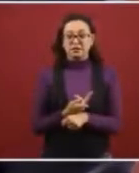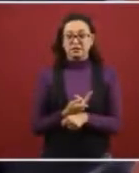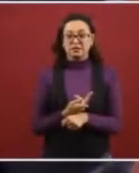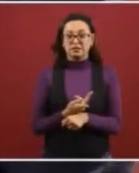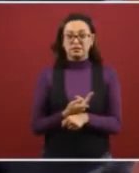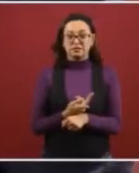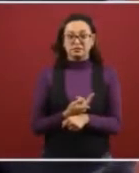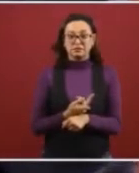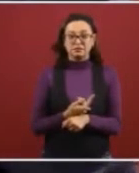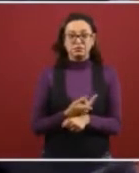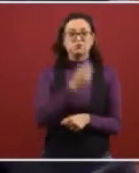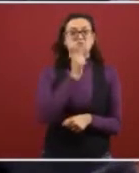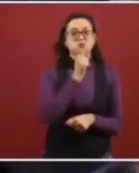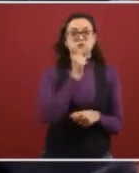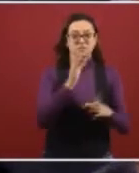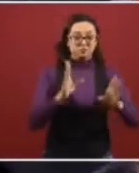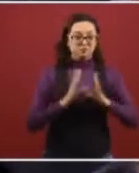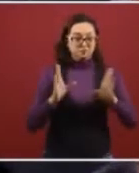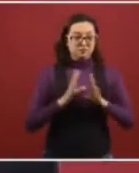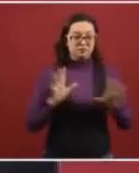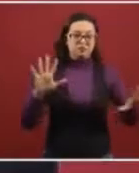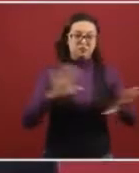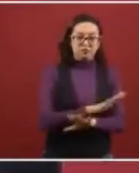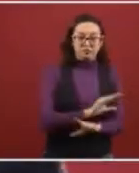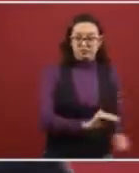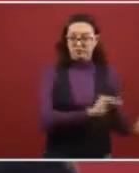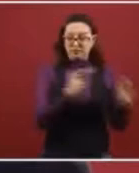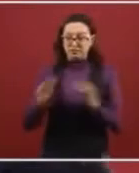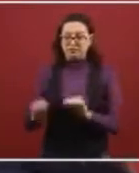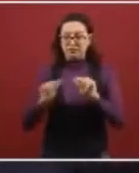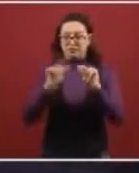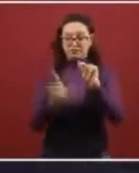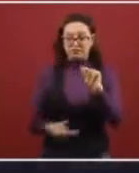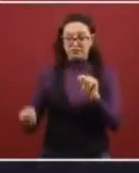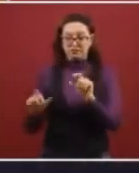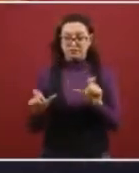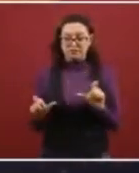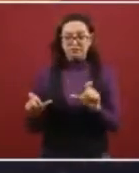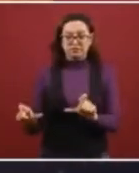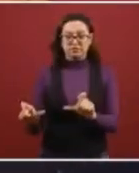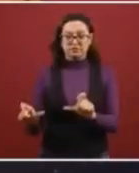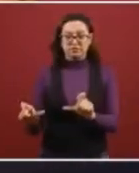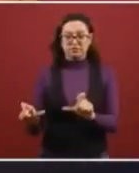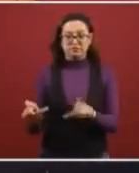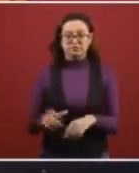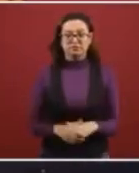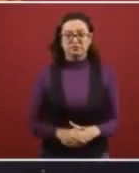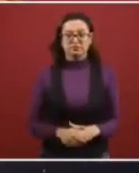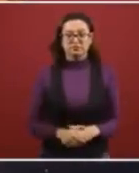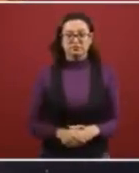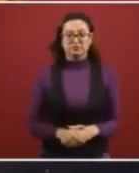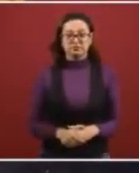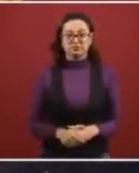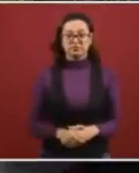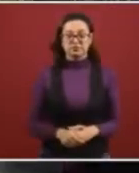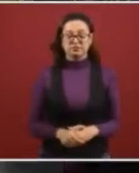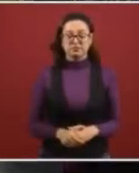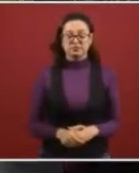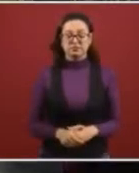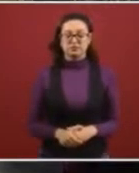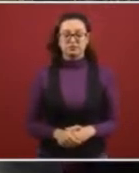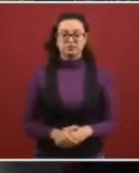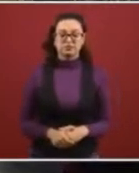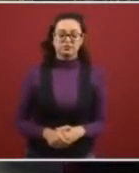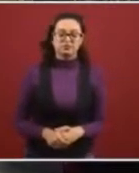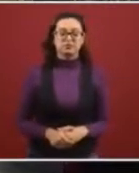police militar, military police was going to disappear dicho, away with. Los or better to say that